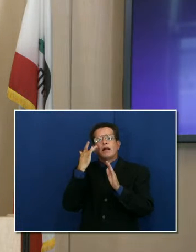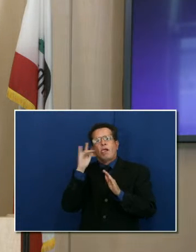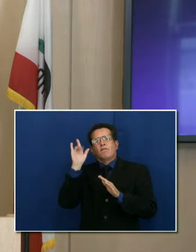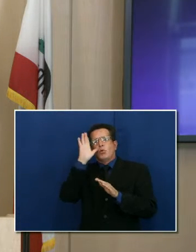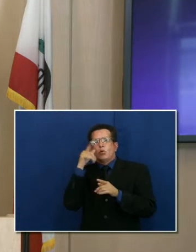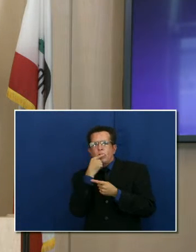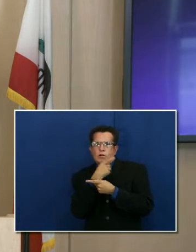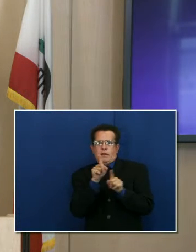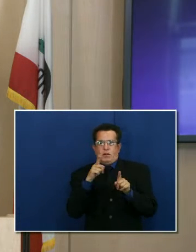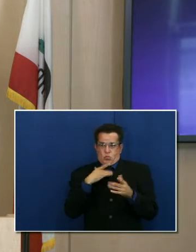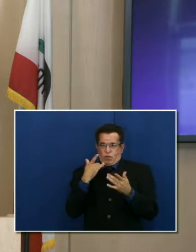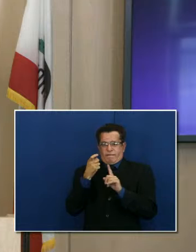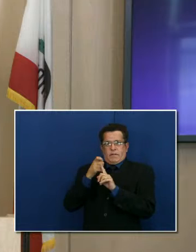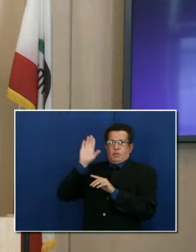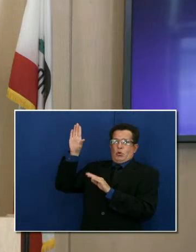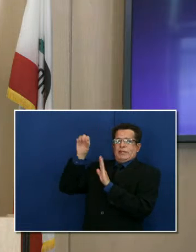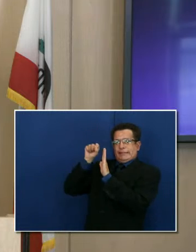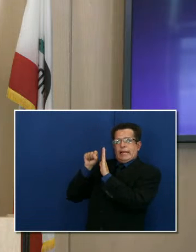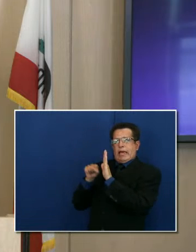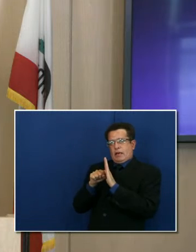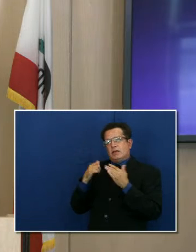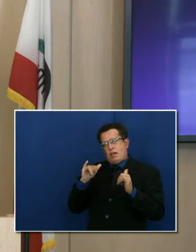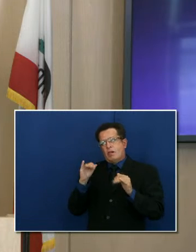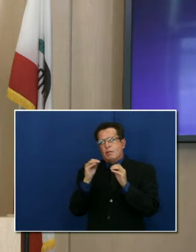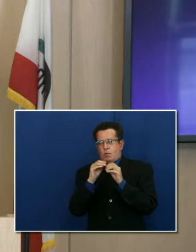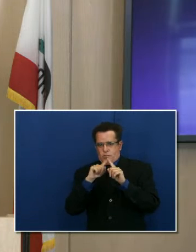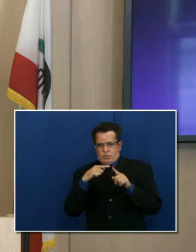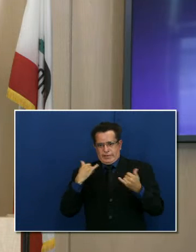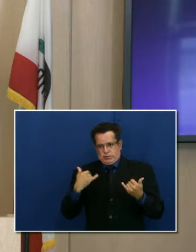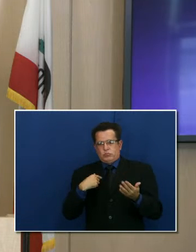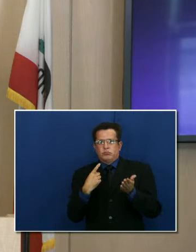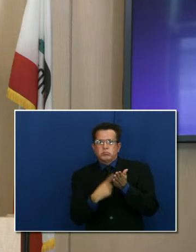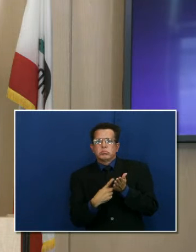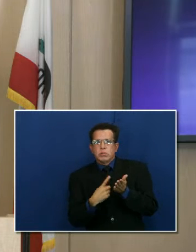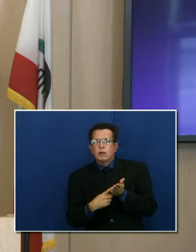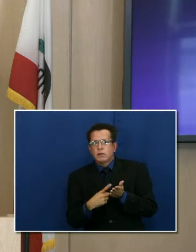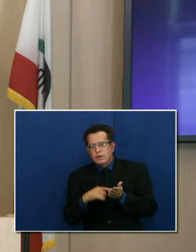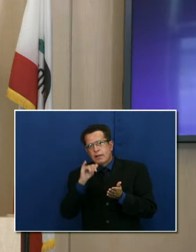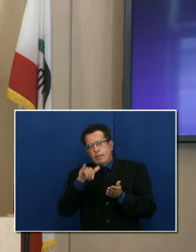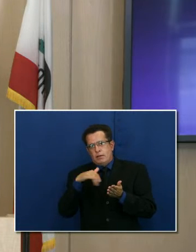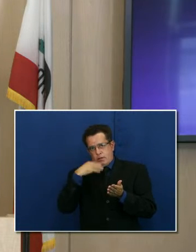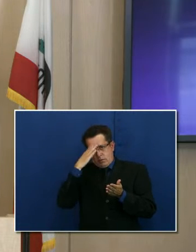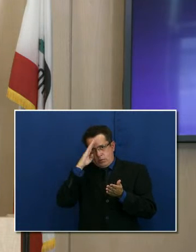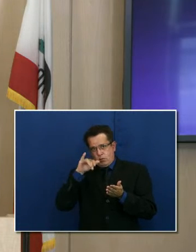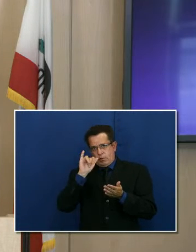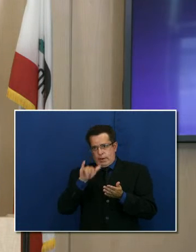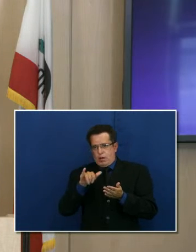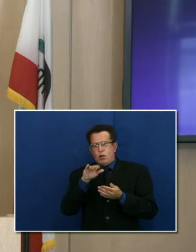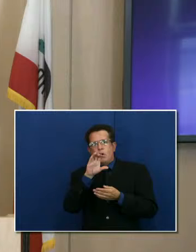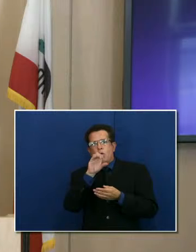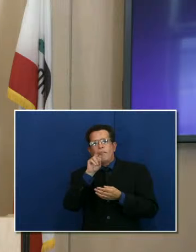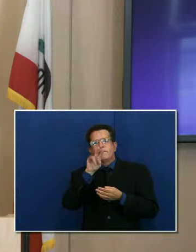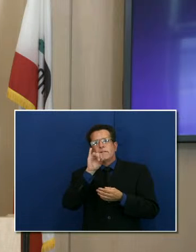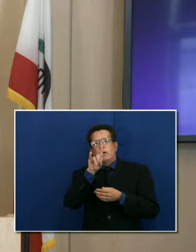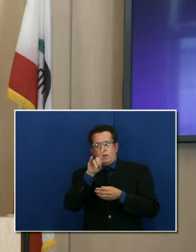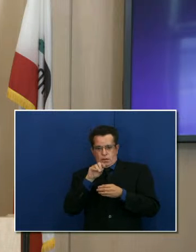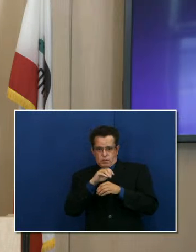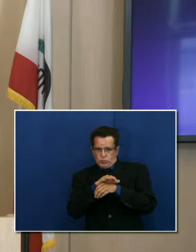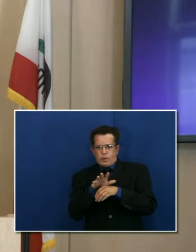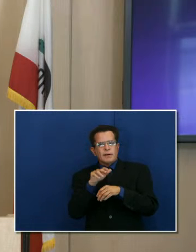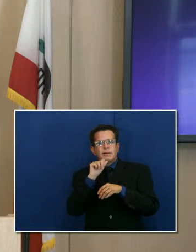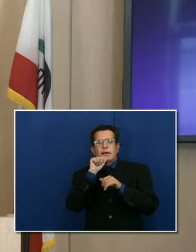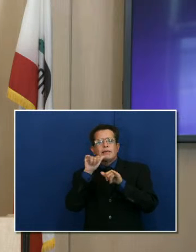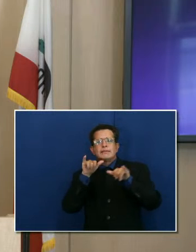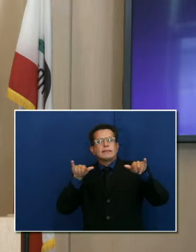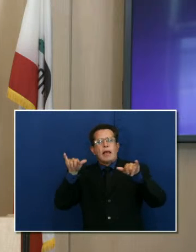awaiting additional guidance from them, but we know and have discussed time and again that COVID has not hit every community the same.